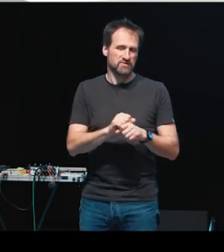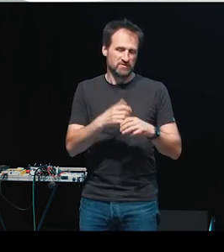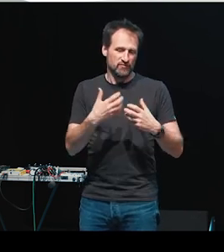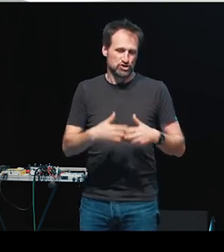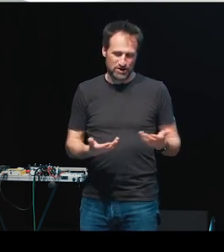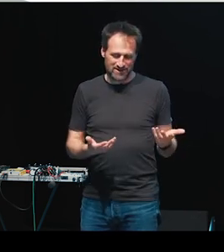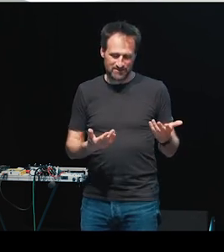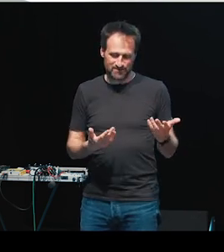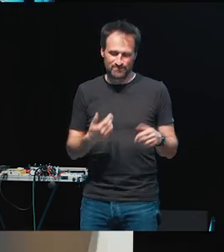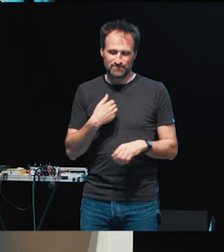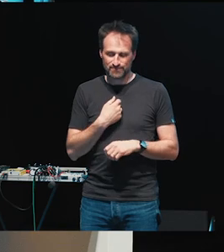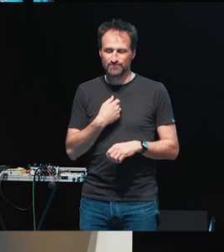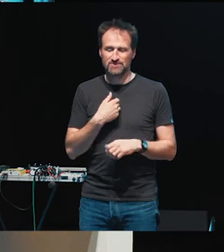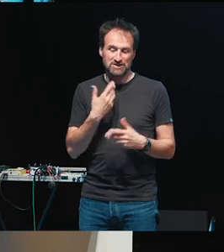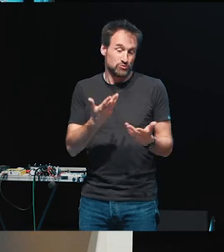it.